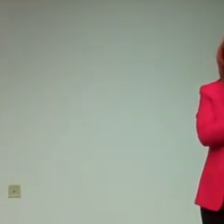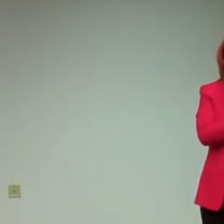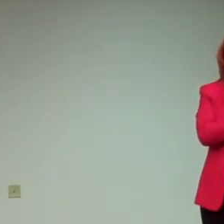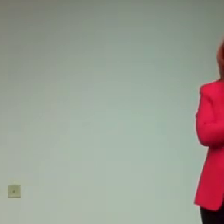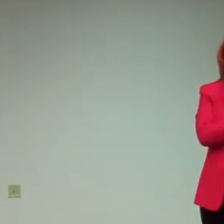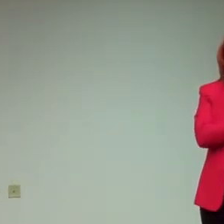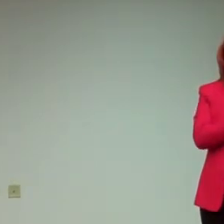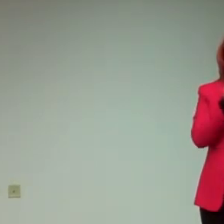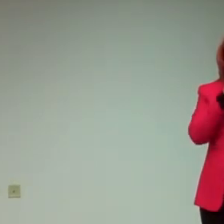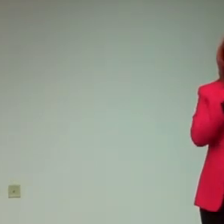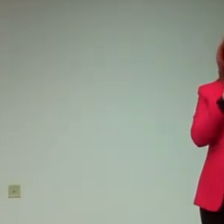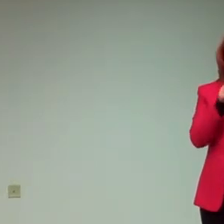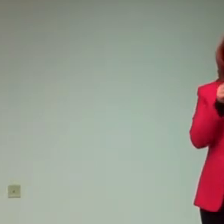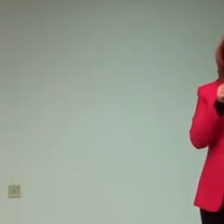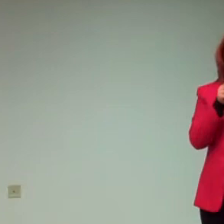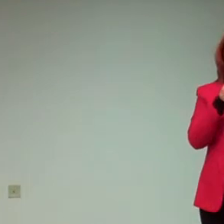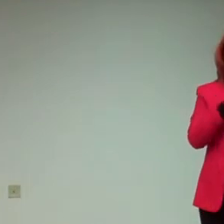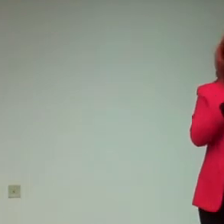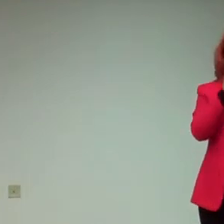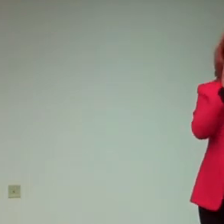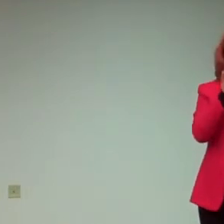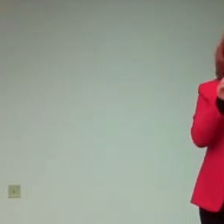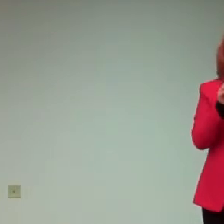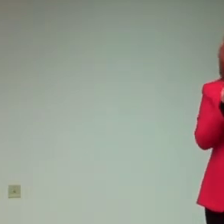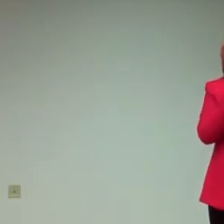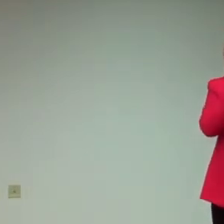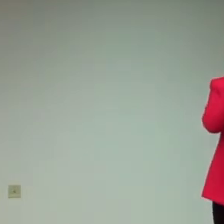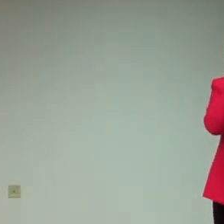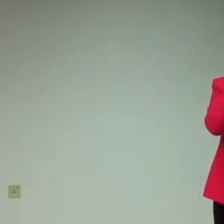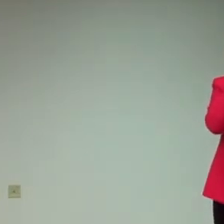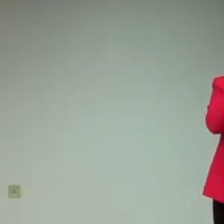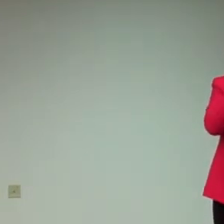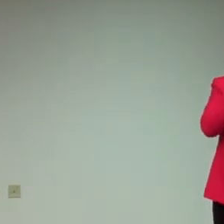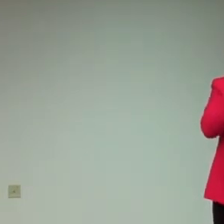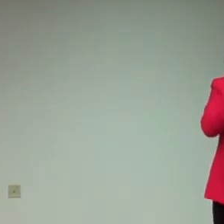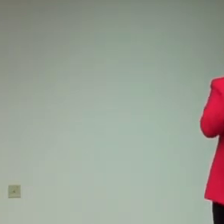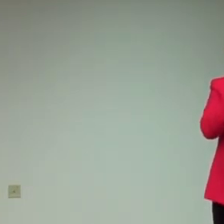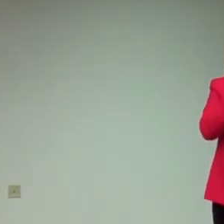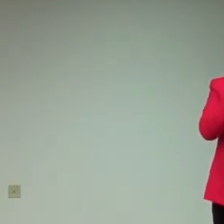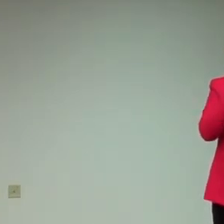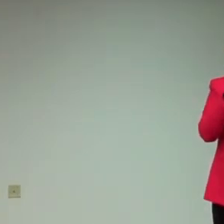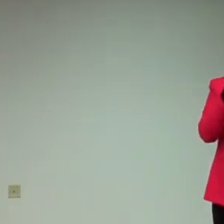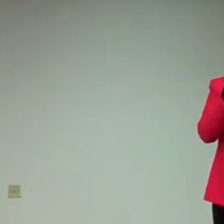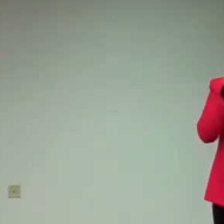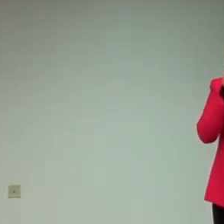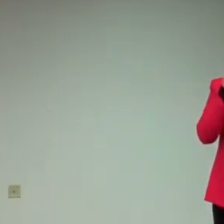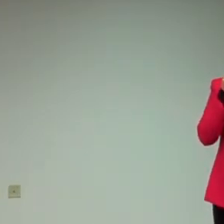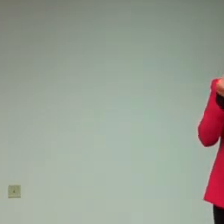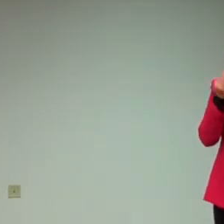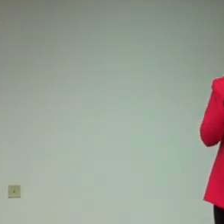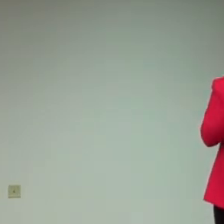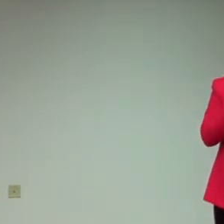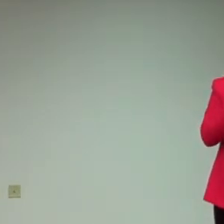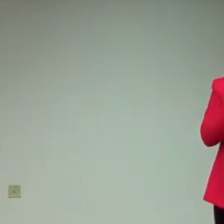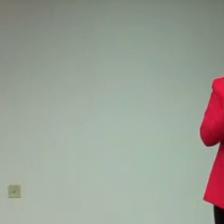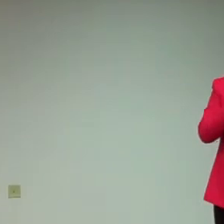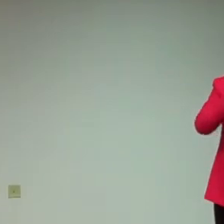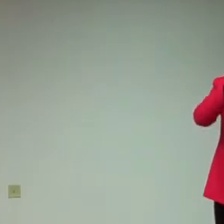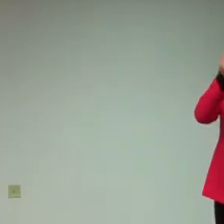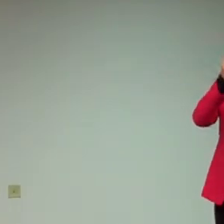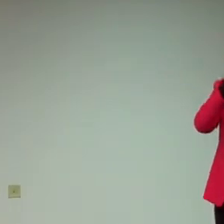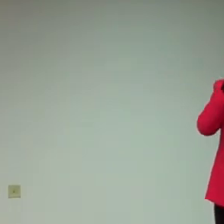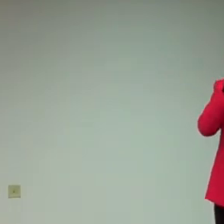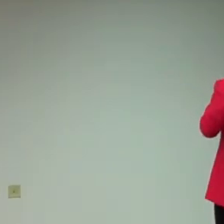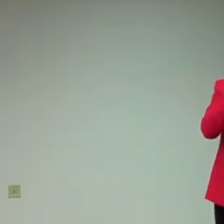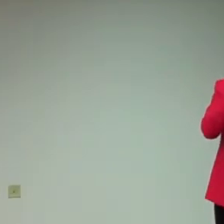1990s, the early 1990s, one of the next to Mexicans, the next highest group of illegal